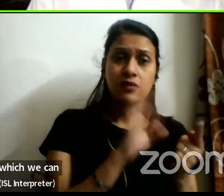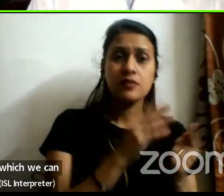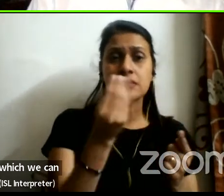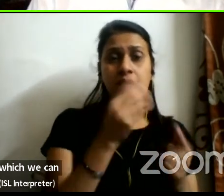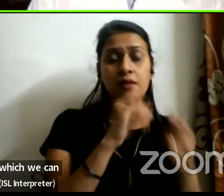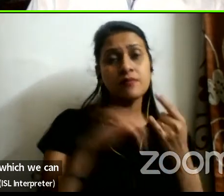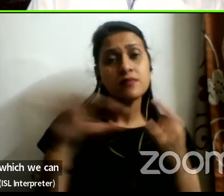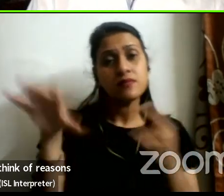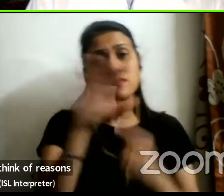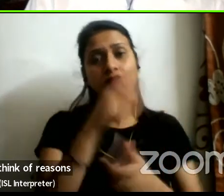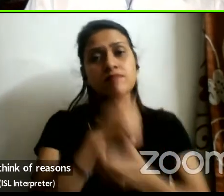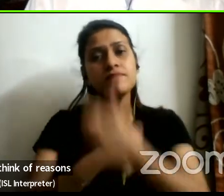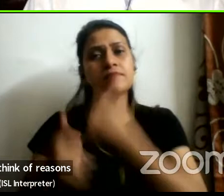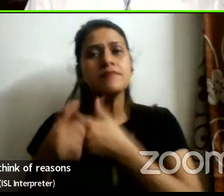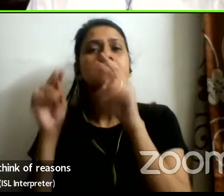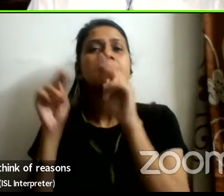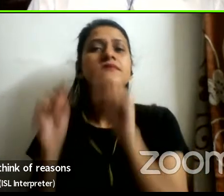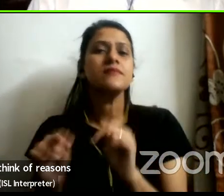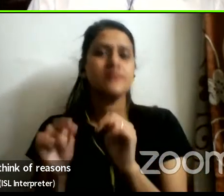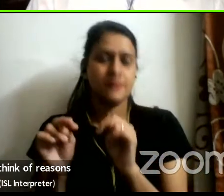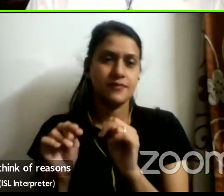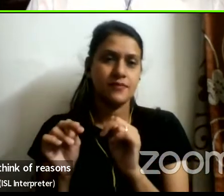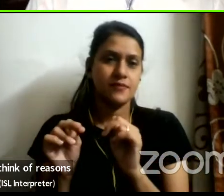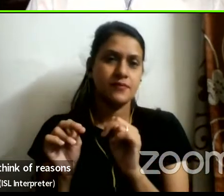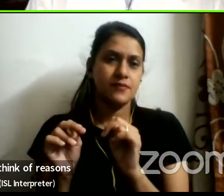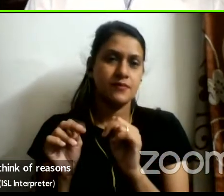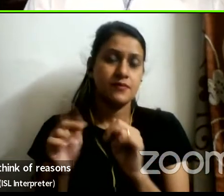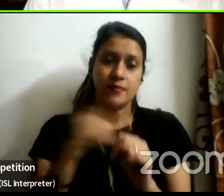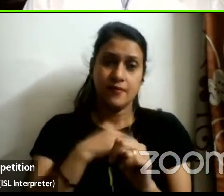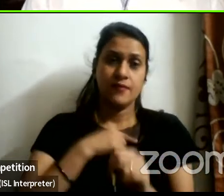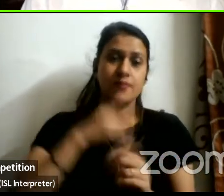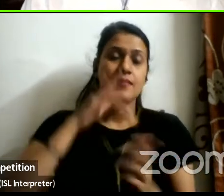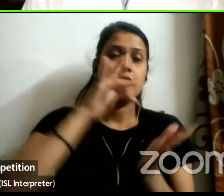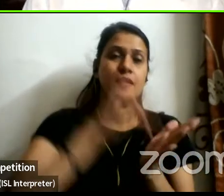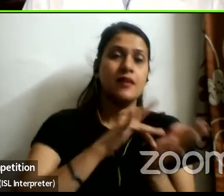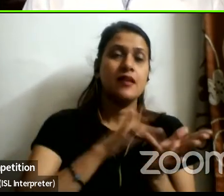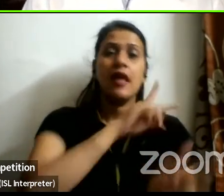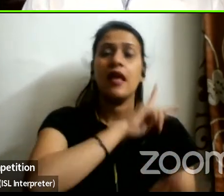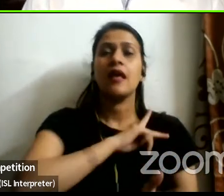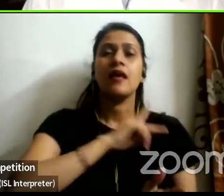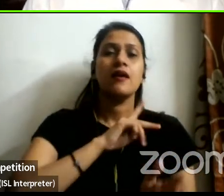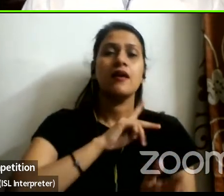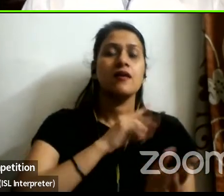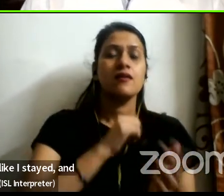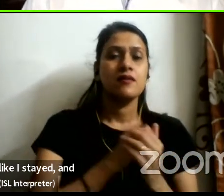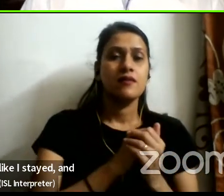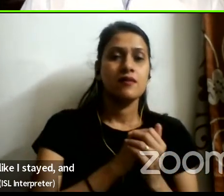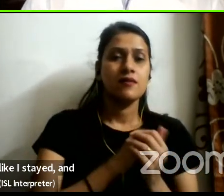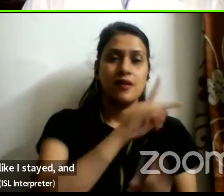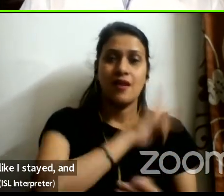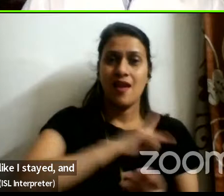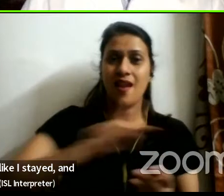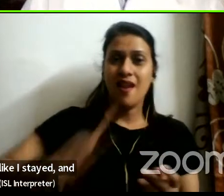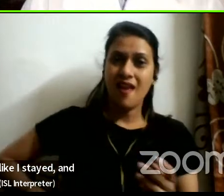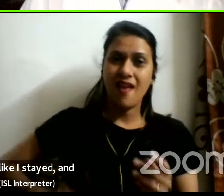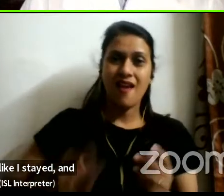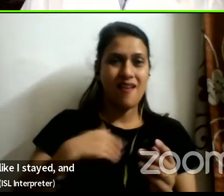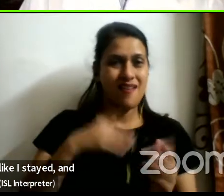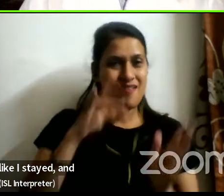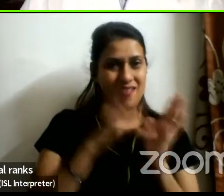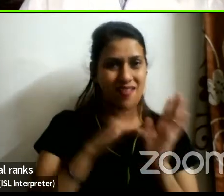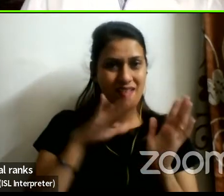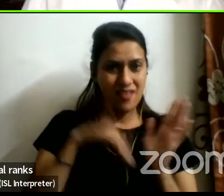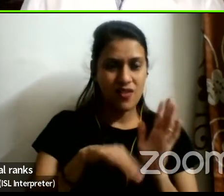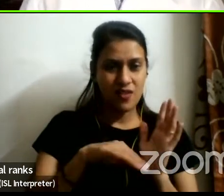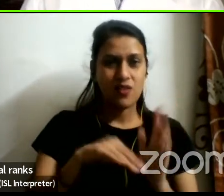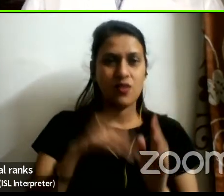do need competition laws. Like I stay in Karnataka, Bangalore, and it's a fourth in terms of ordinal